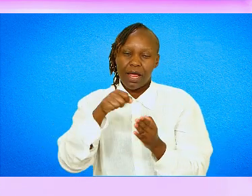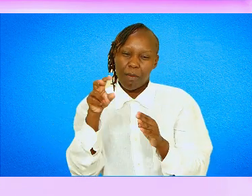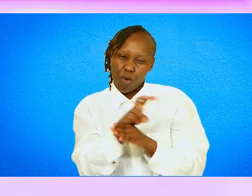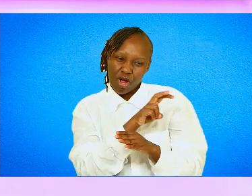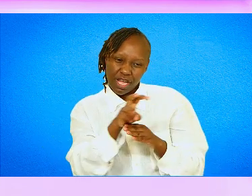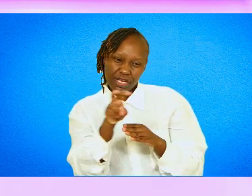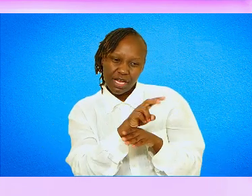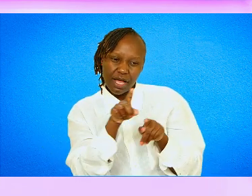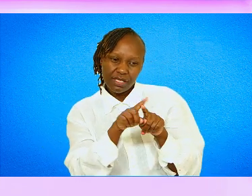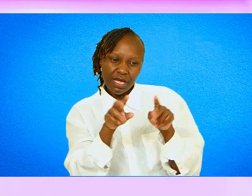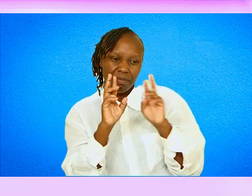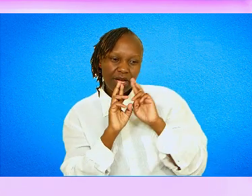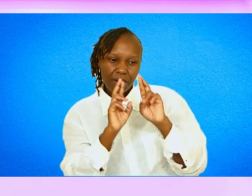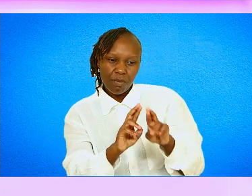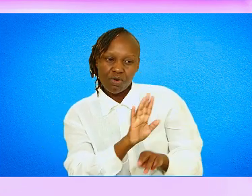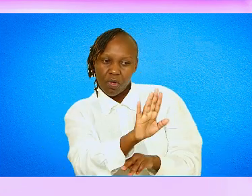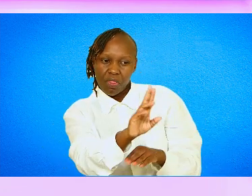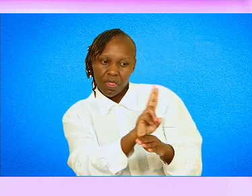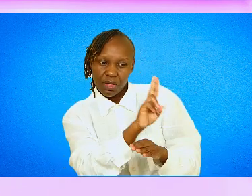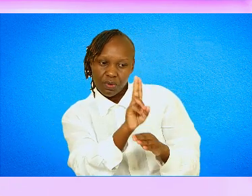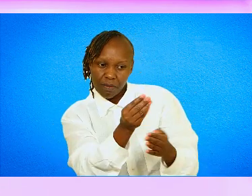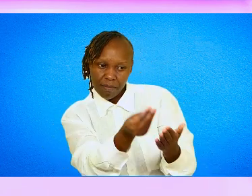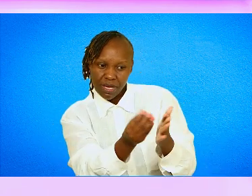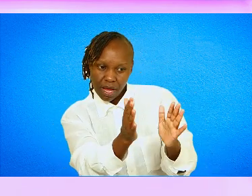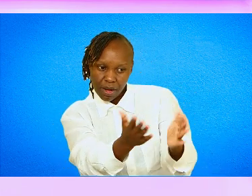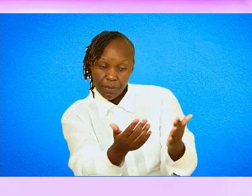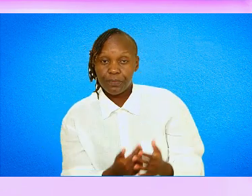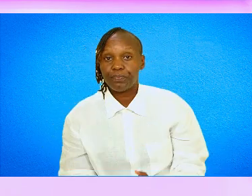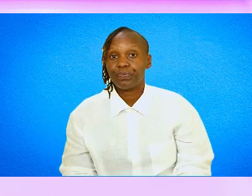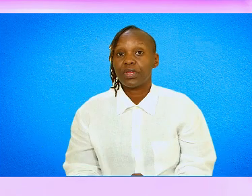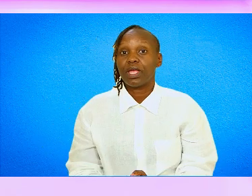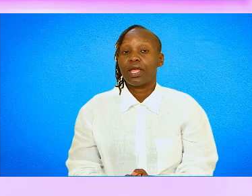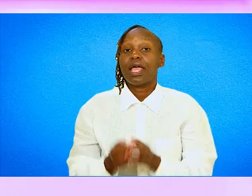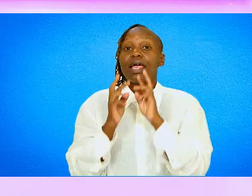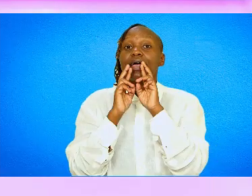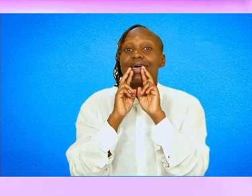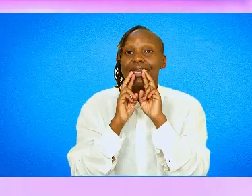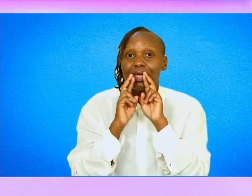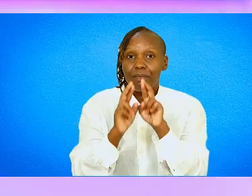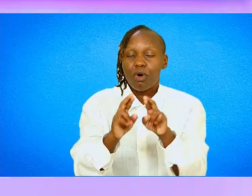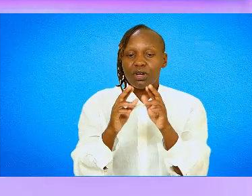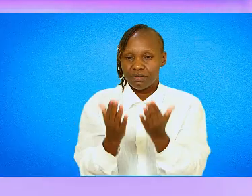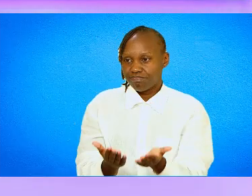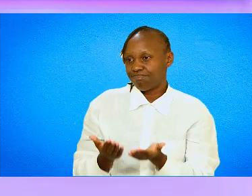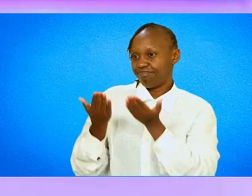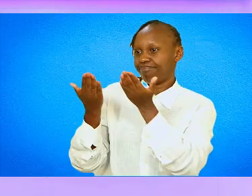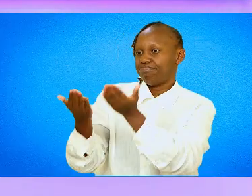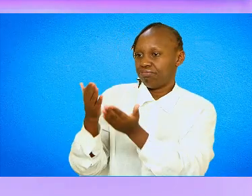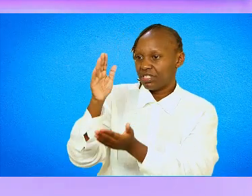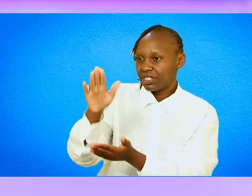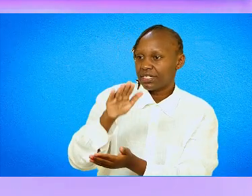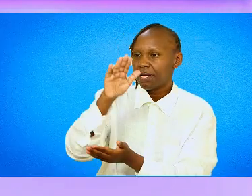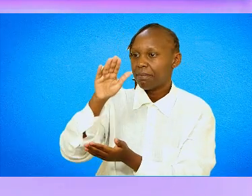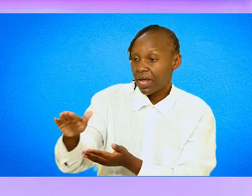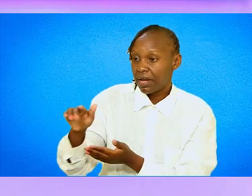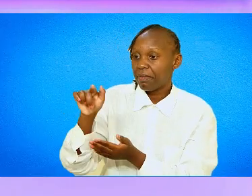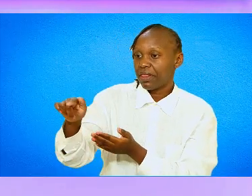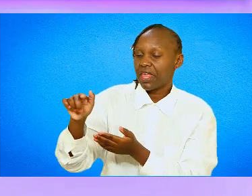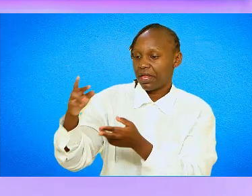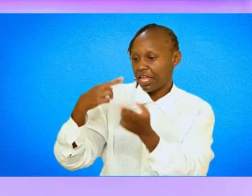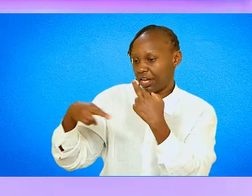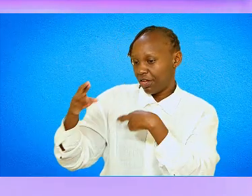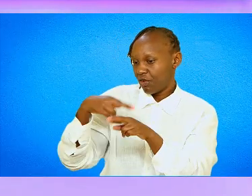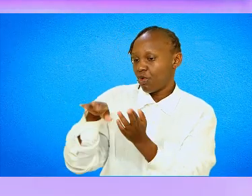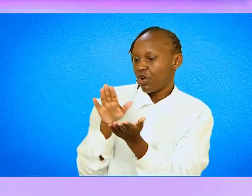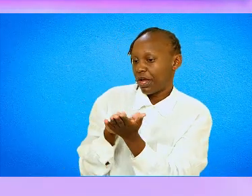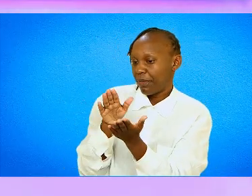monitor and report on the spending. The report is then submitted to Parliament, who reviews the